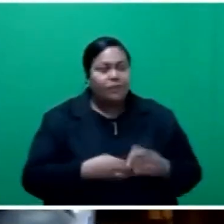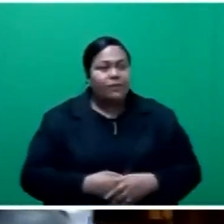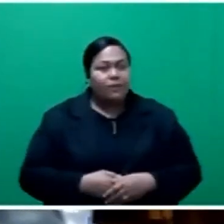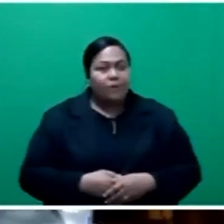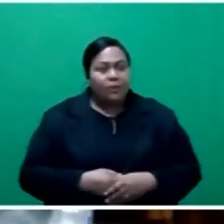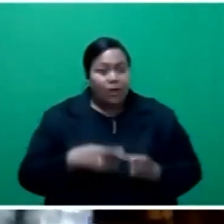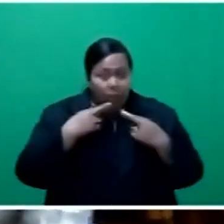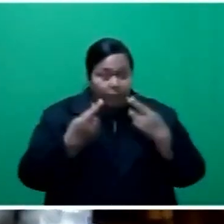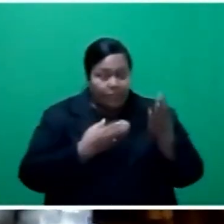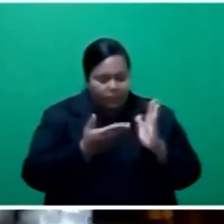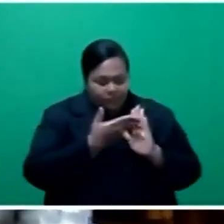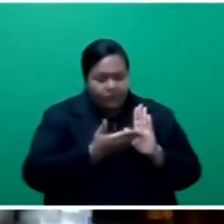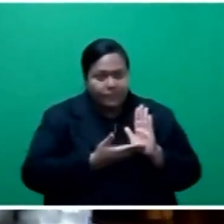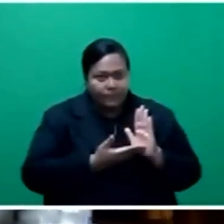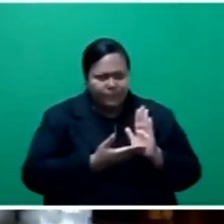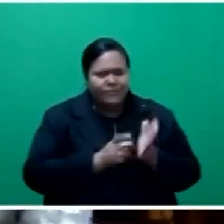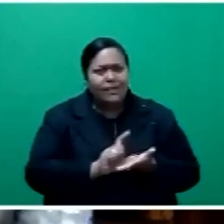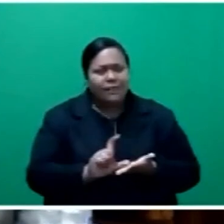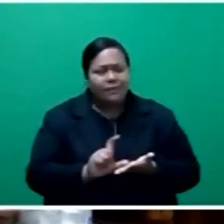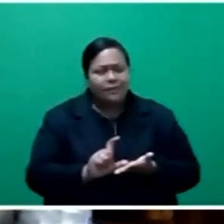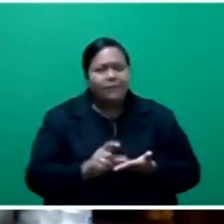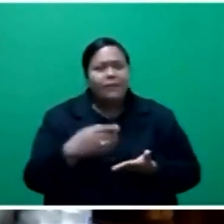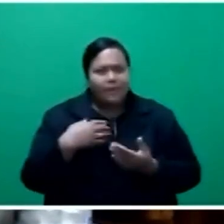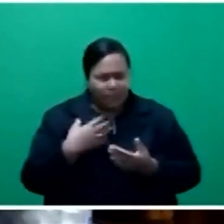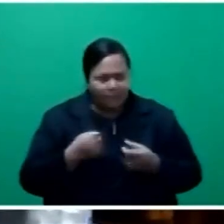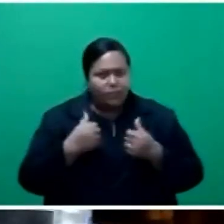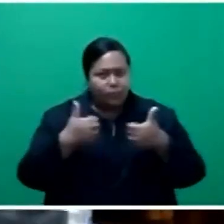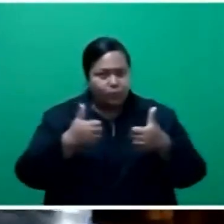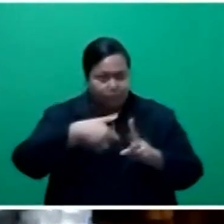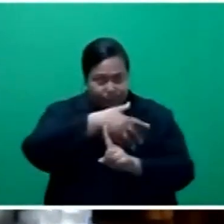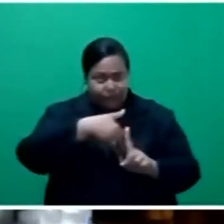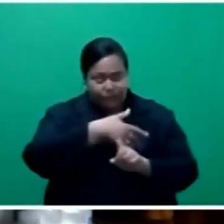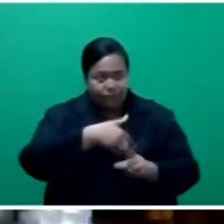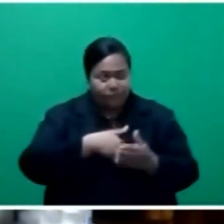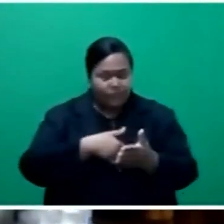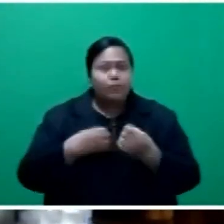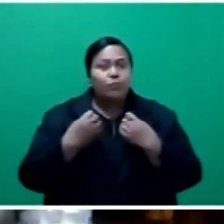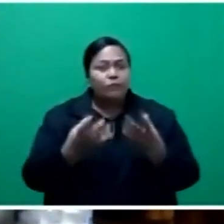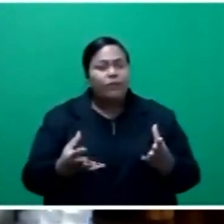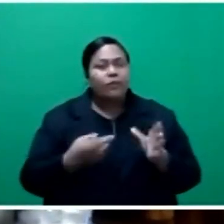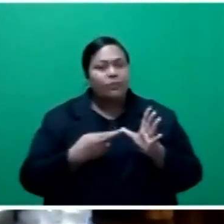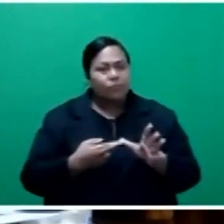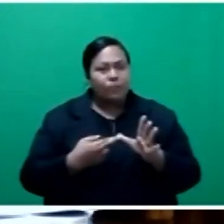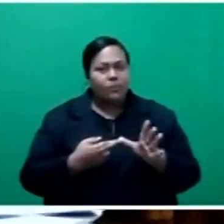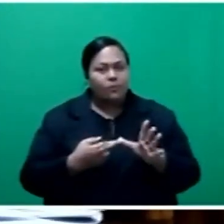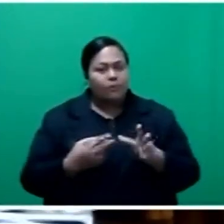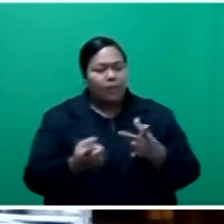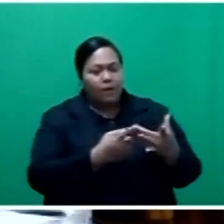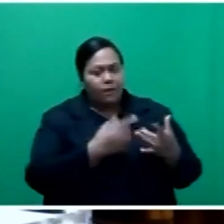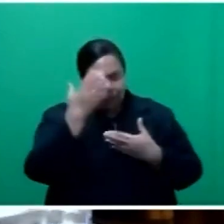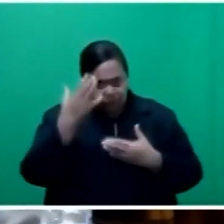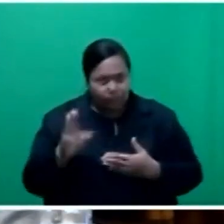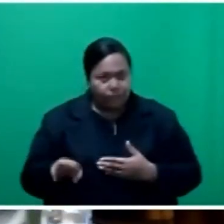recommendations are quite telling. And it gives a good background to what I was going to say, and indeed provide a response to what the other honourable members on the other